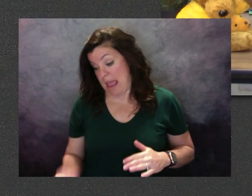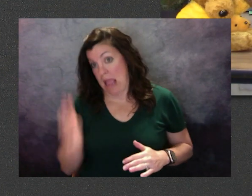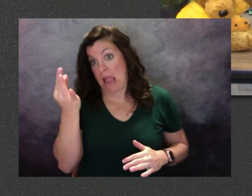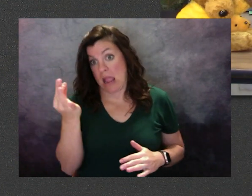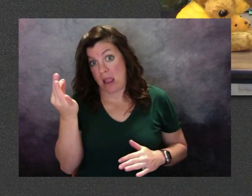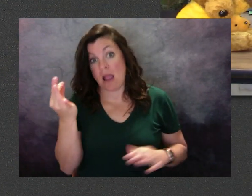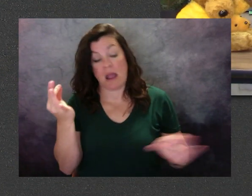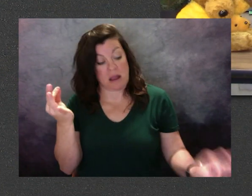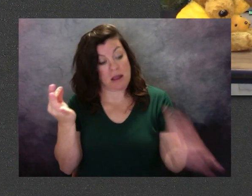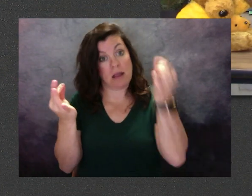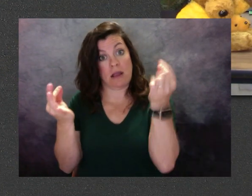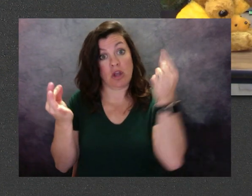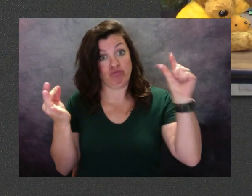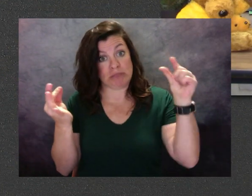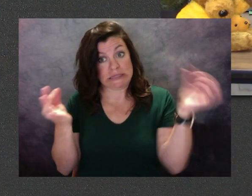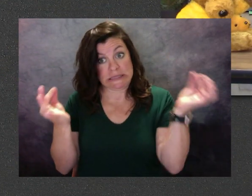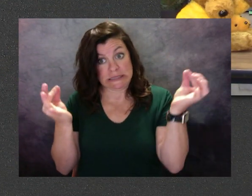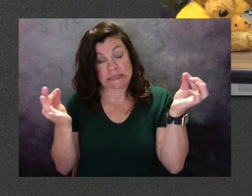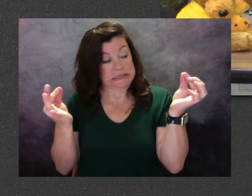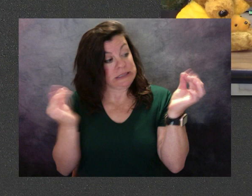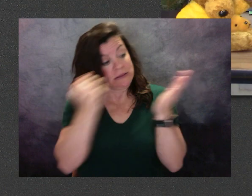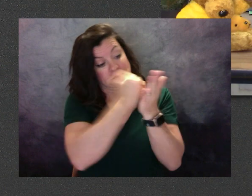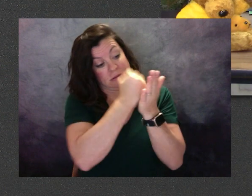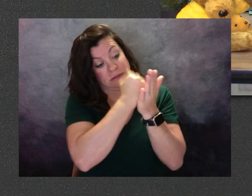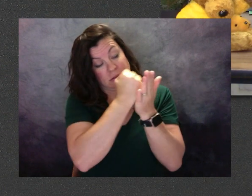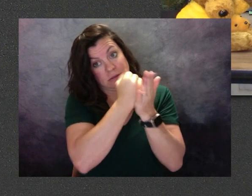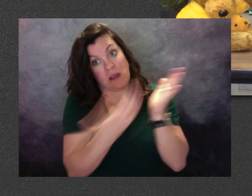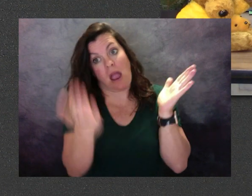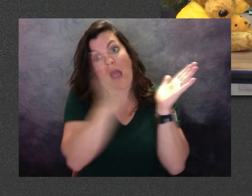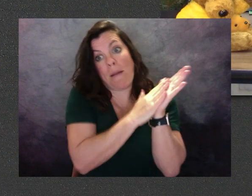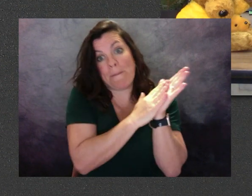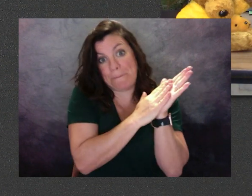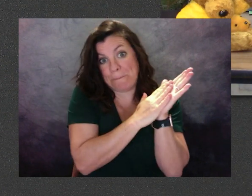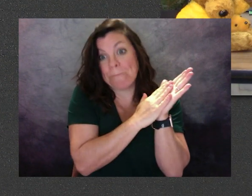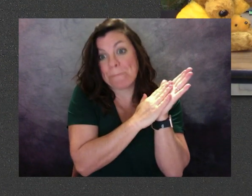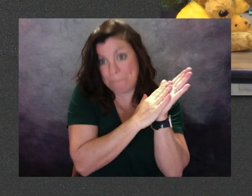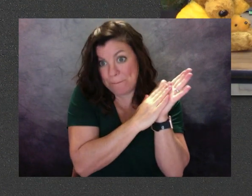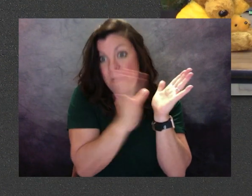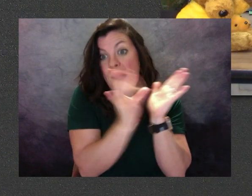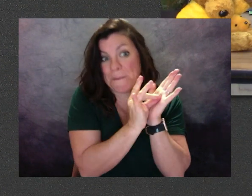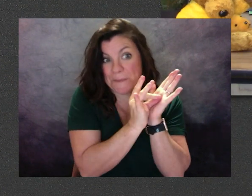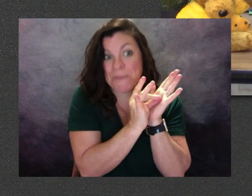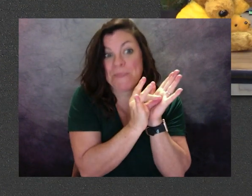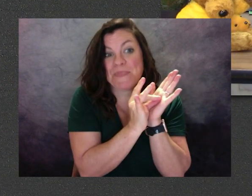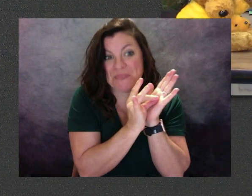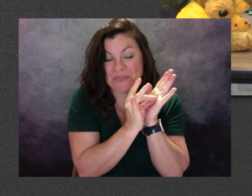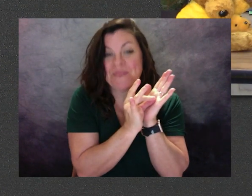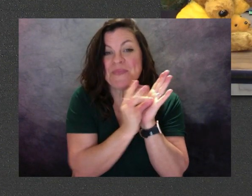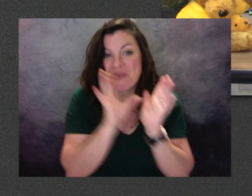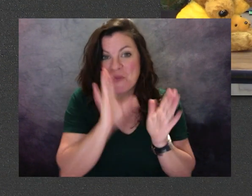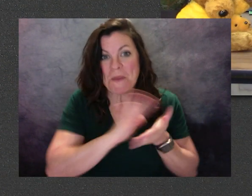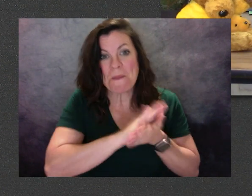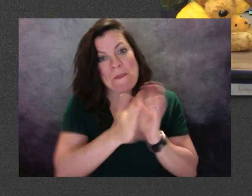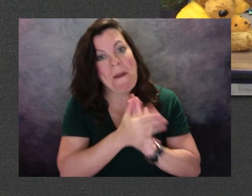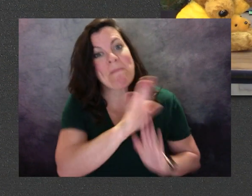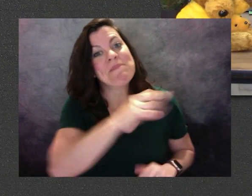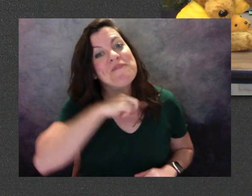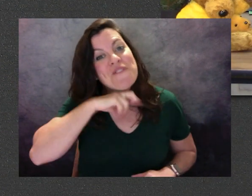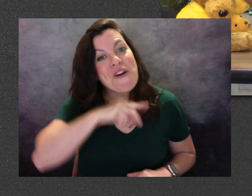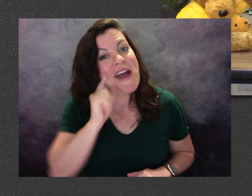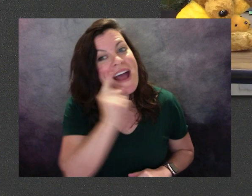gonna be our frog's eyes. So there's 1, I just glued it on like that.